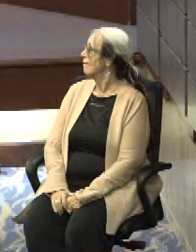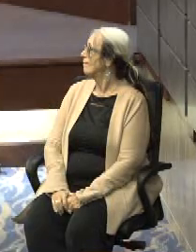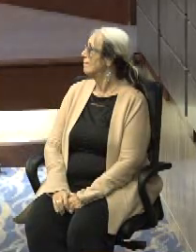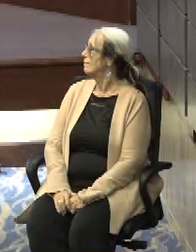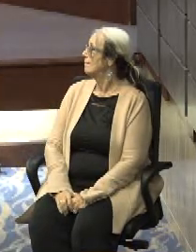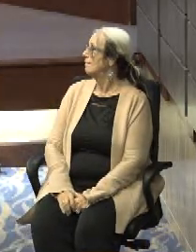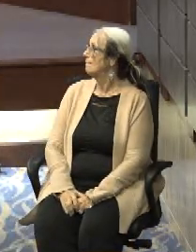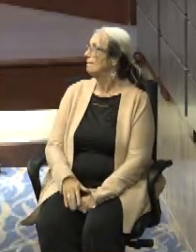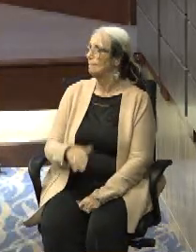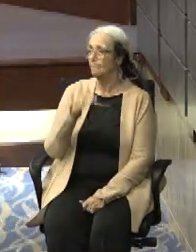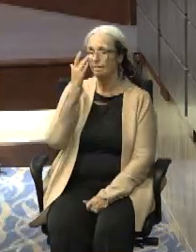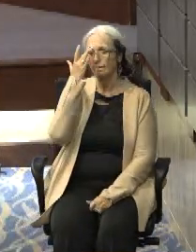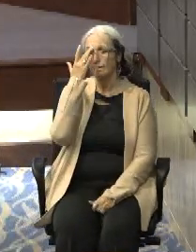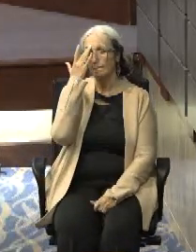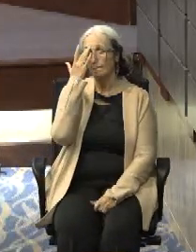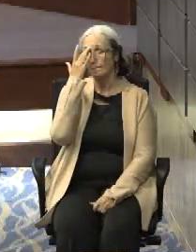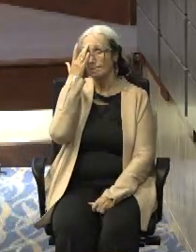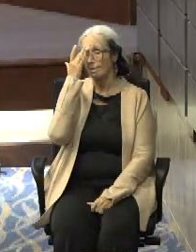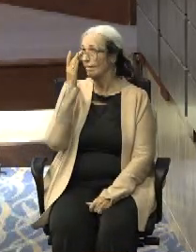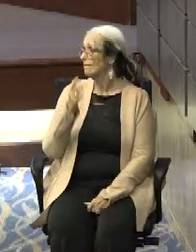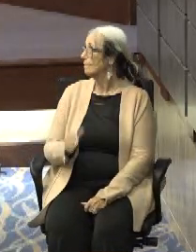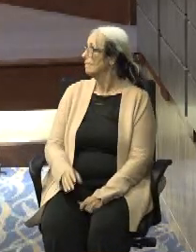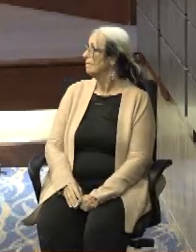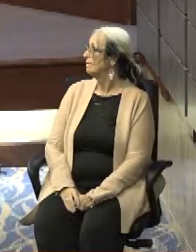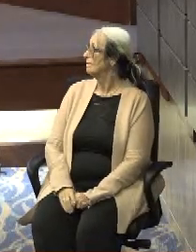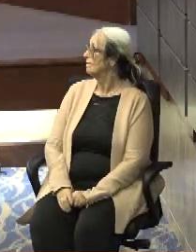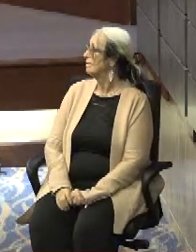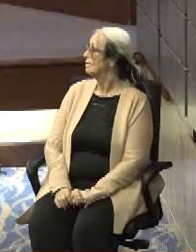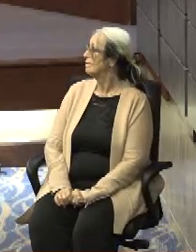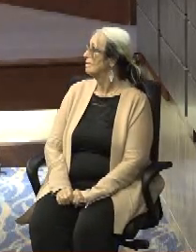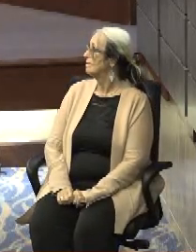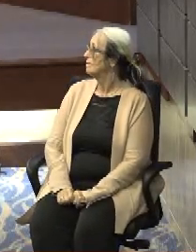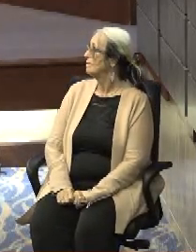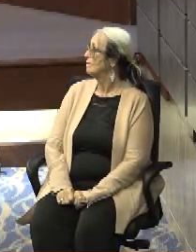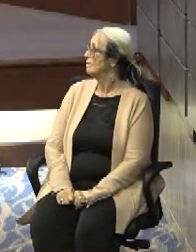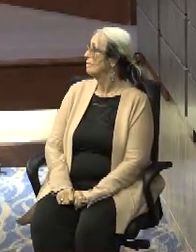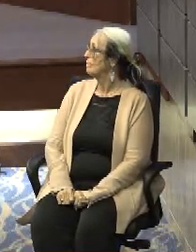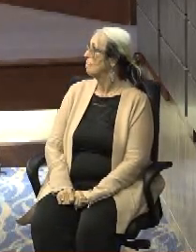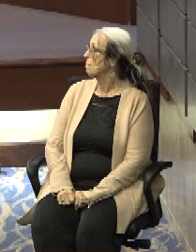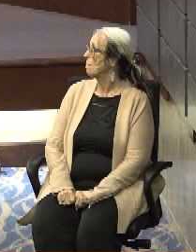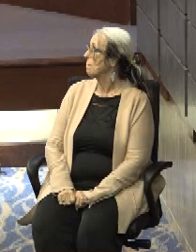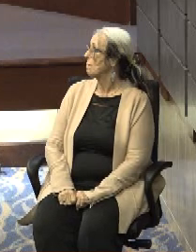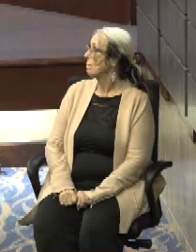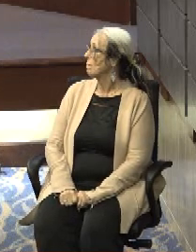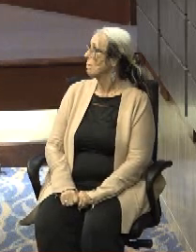I have reports for you guys, the bite reports for my calls.